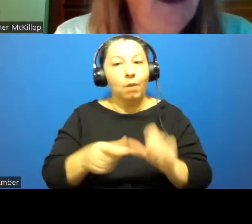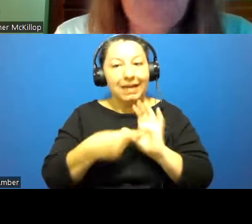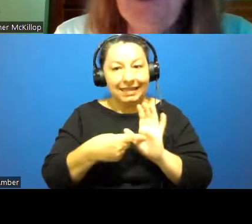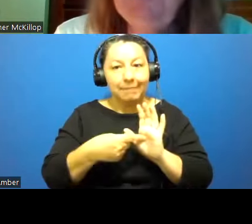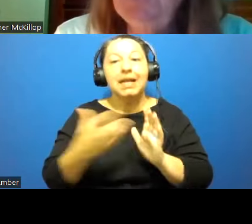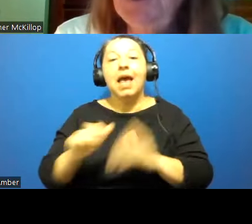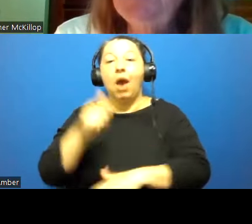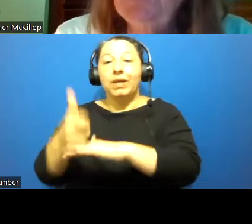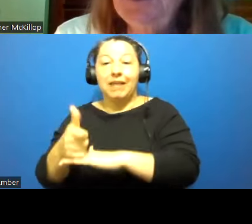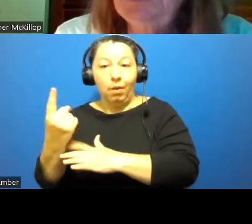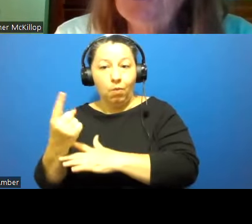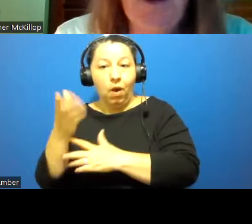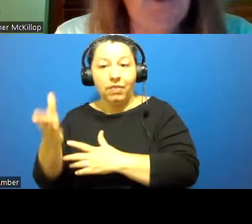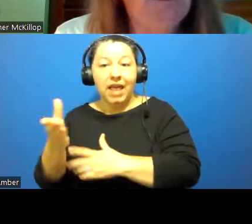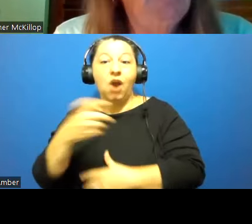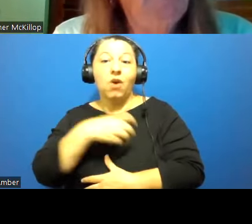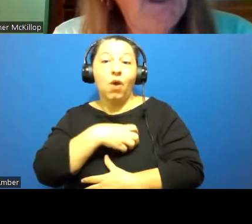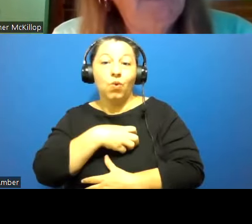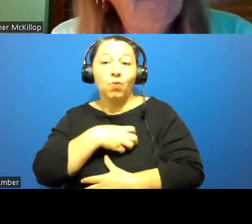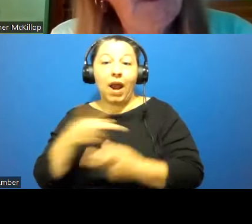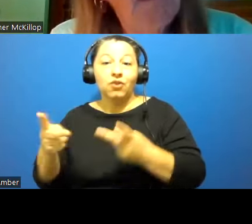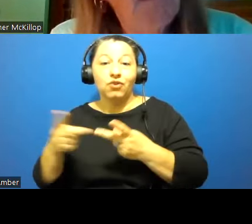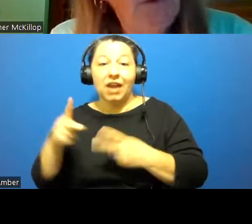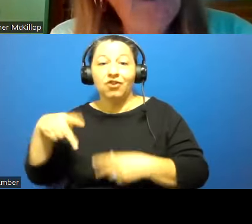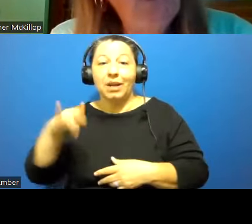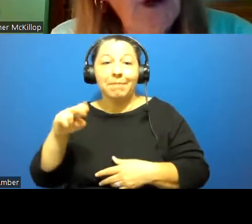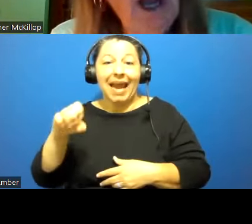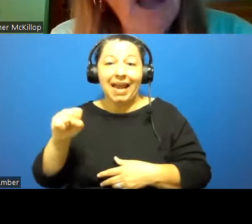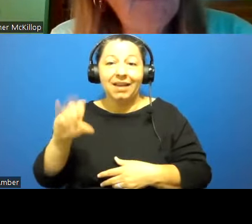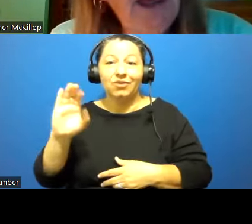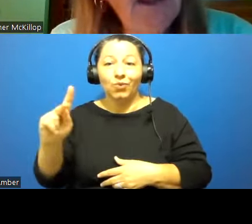the ranger station in Paynes Creek National Park because